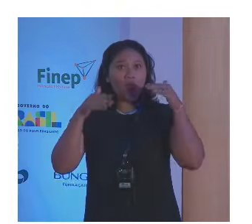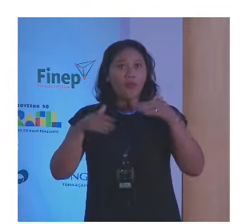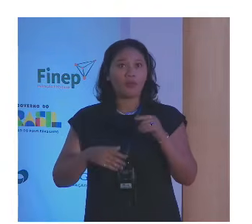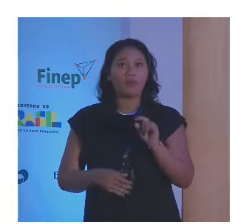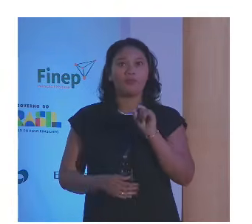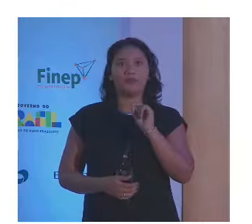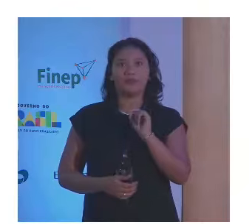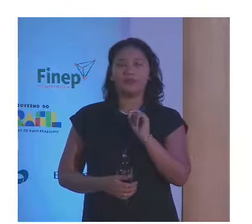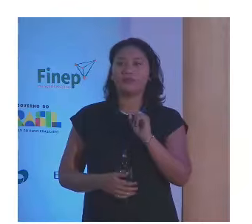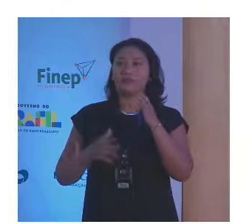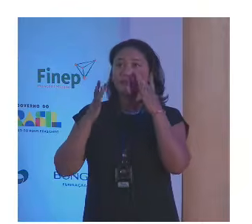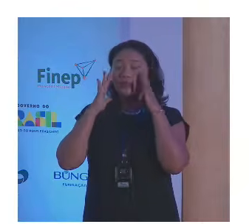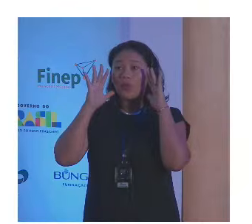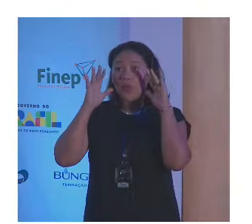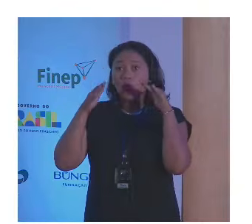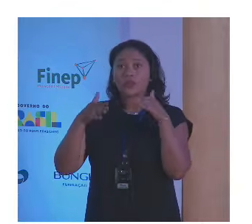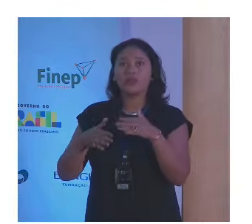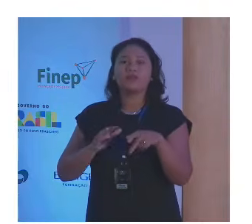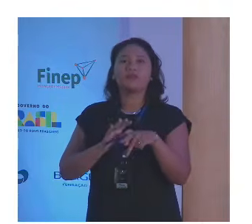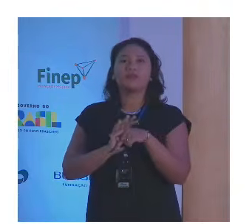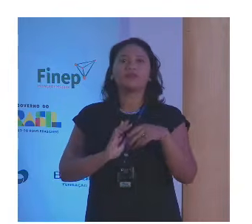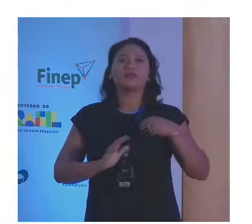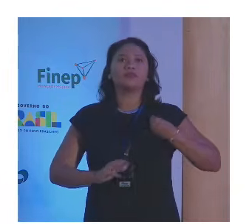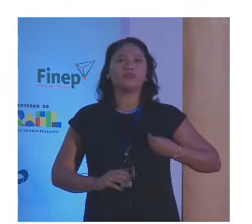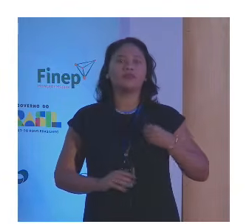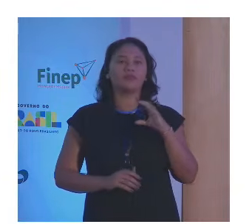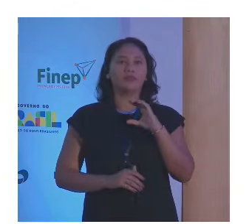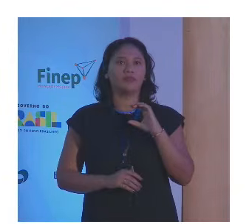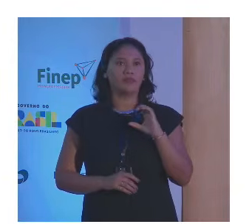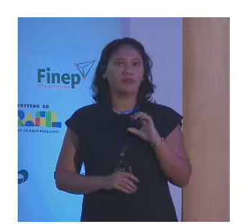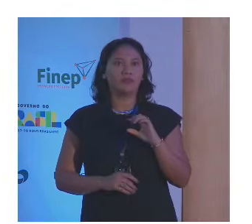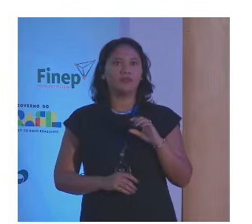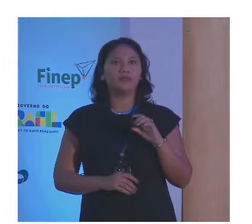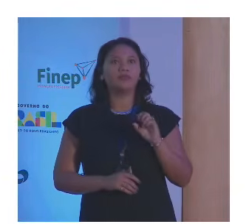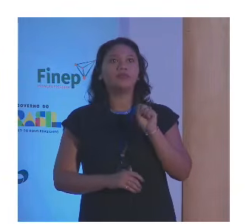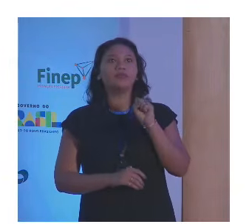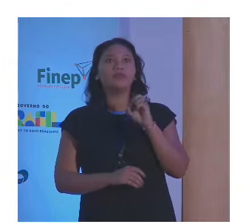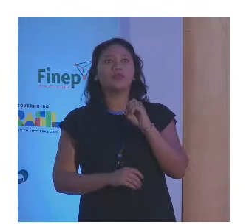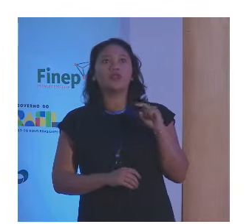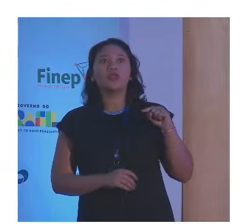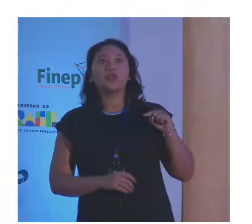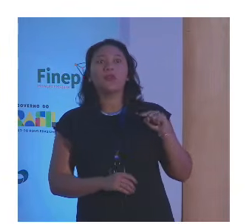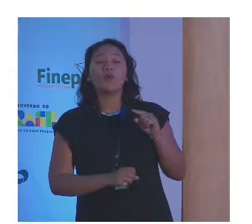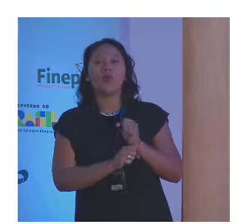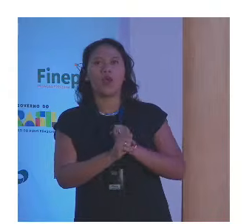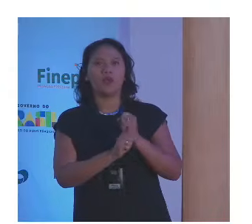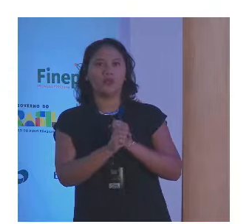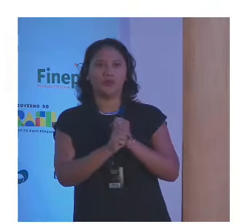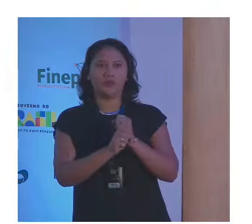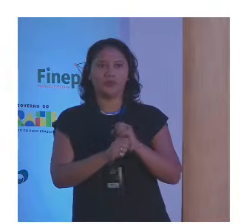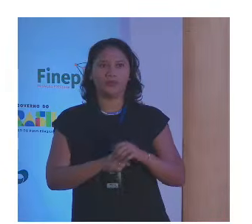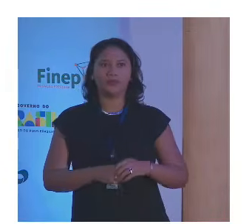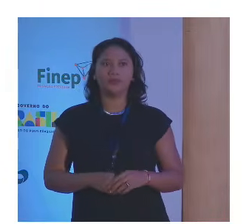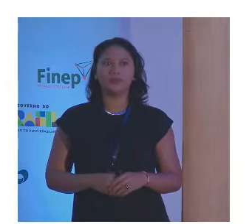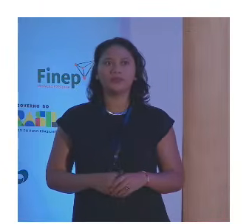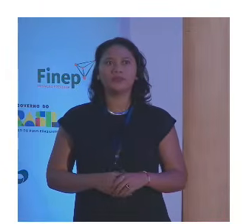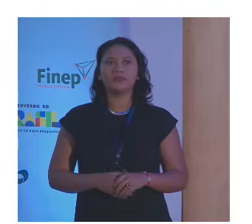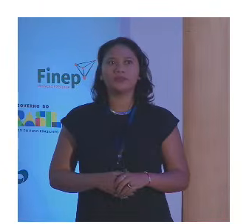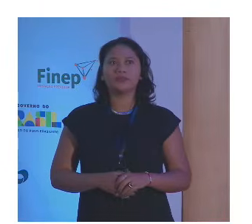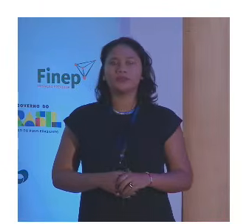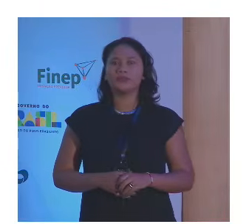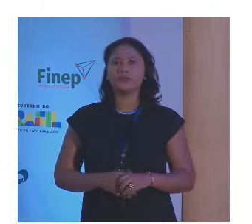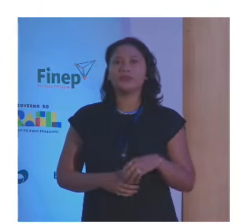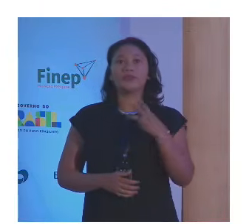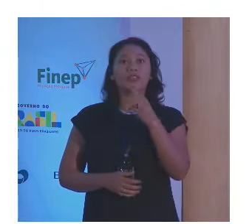dioxide concentration in these 800,000 years have never been above 300 parts per million, except